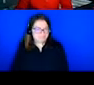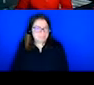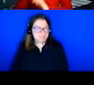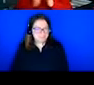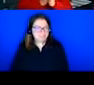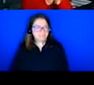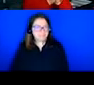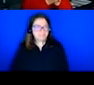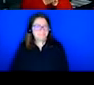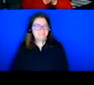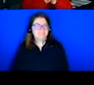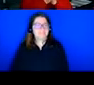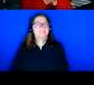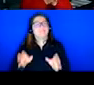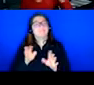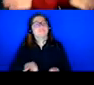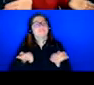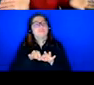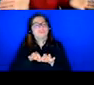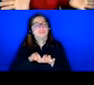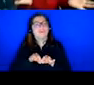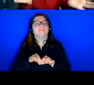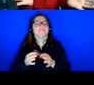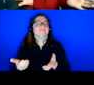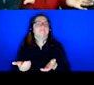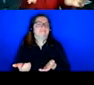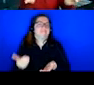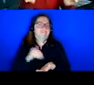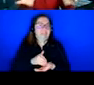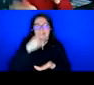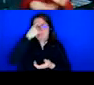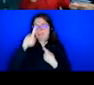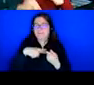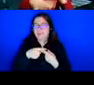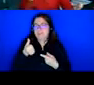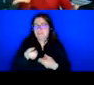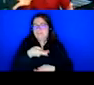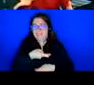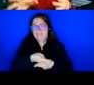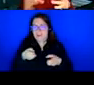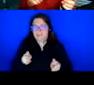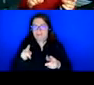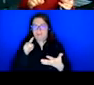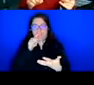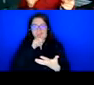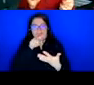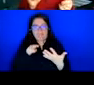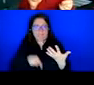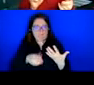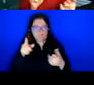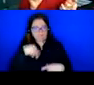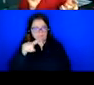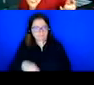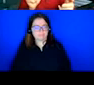So it's good to think about, again, reflecting back on your self-care opportunities. These are the different domains that you can think about.